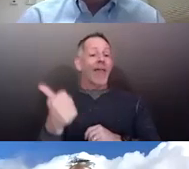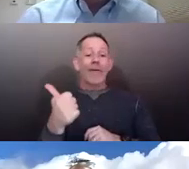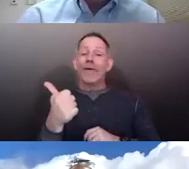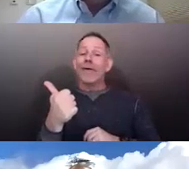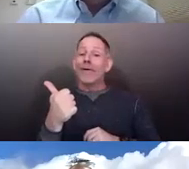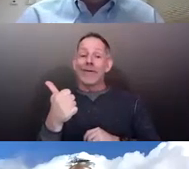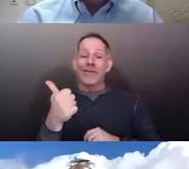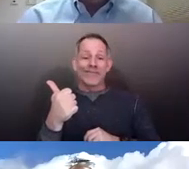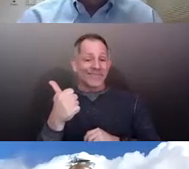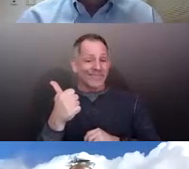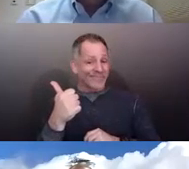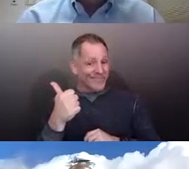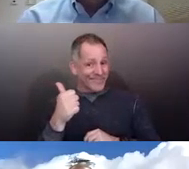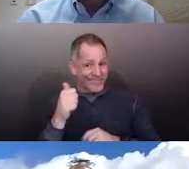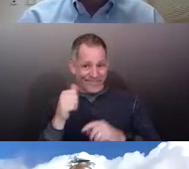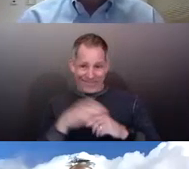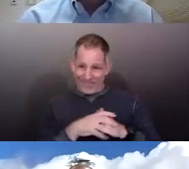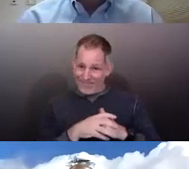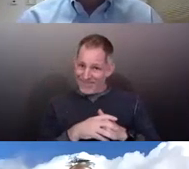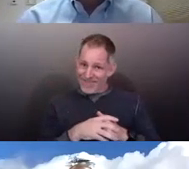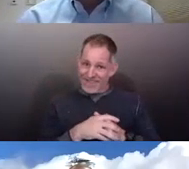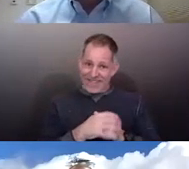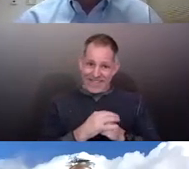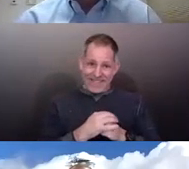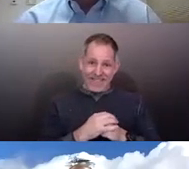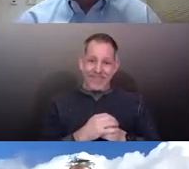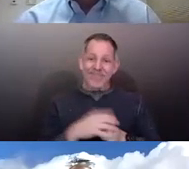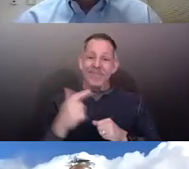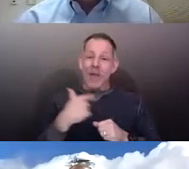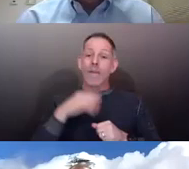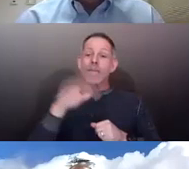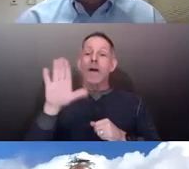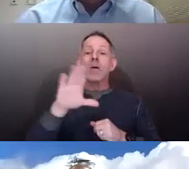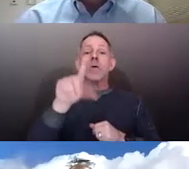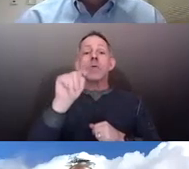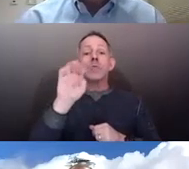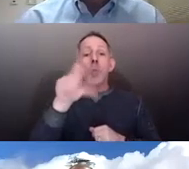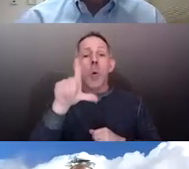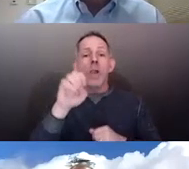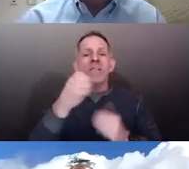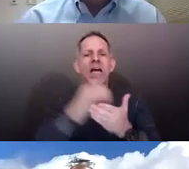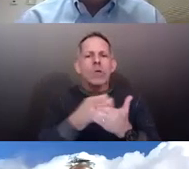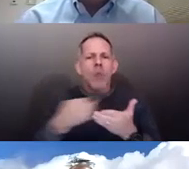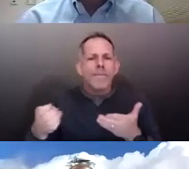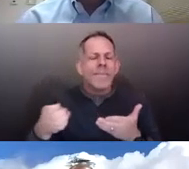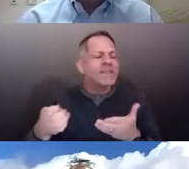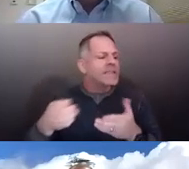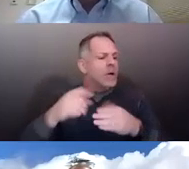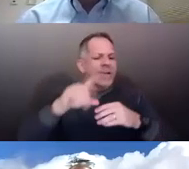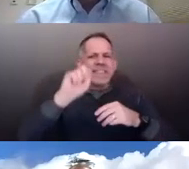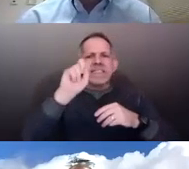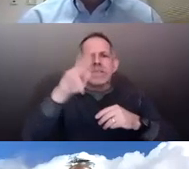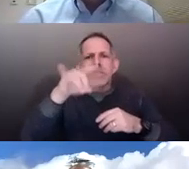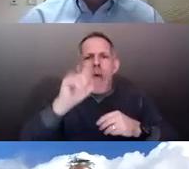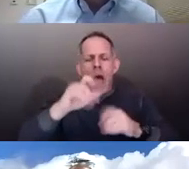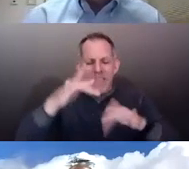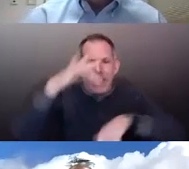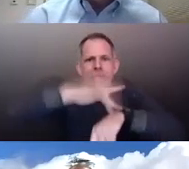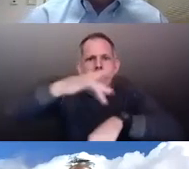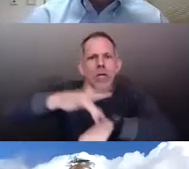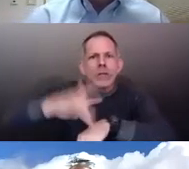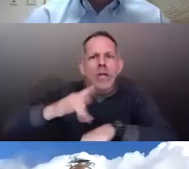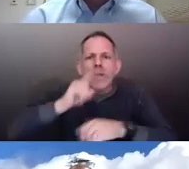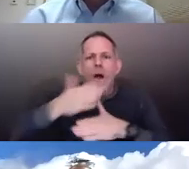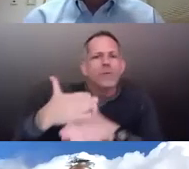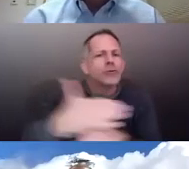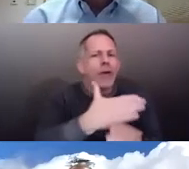be frequently sharing tools or equipment that are not sanitized. This particularly can happen in work settings, or people who are riding